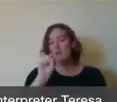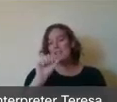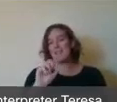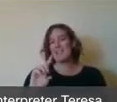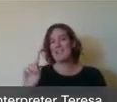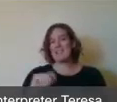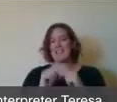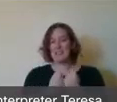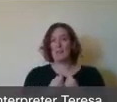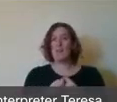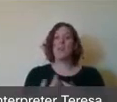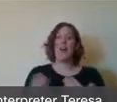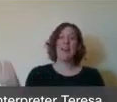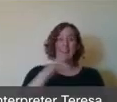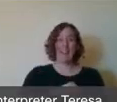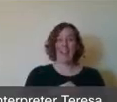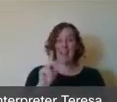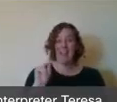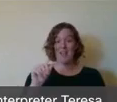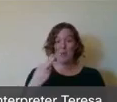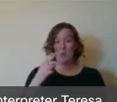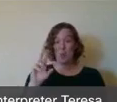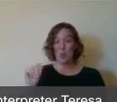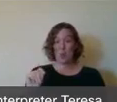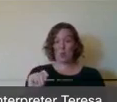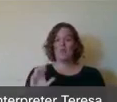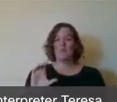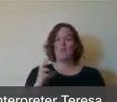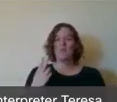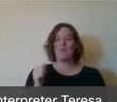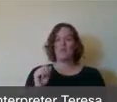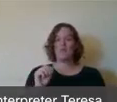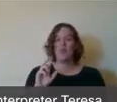up next, we have another Kahoot exercise presented by Ms. Charlotte and Michael.